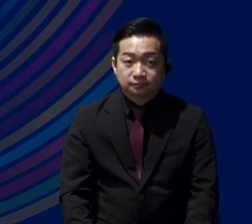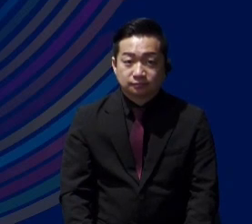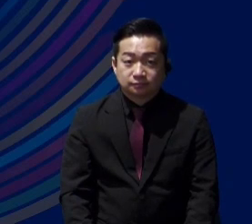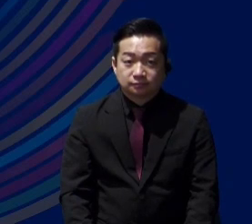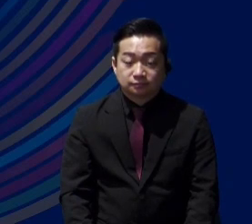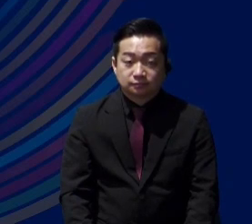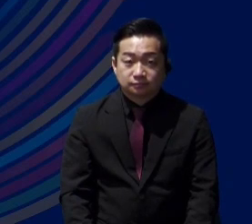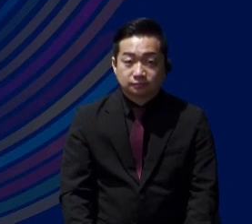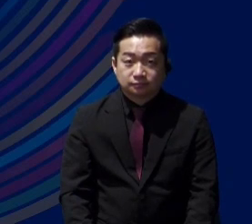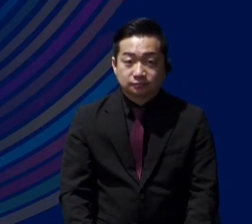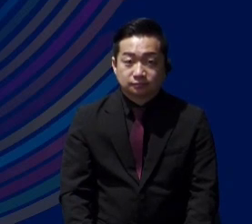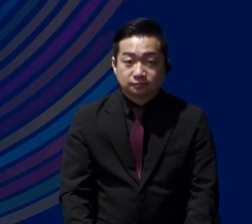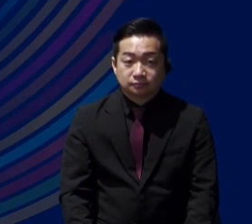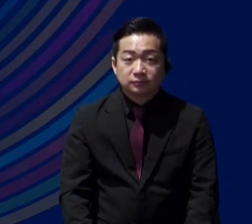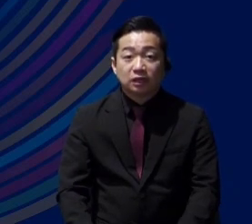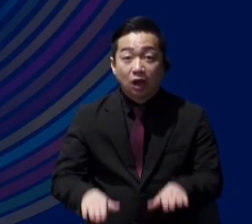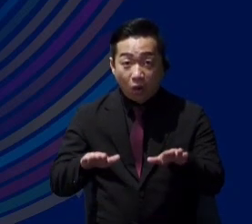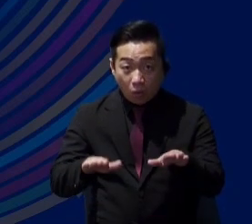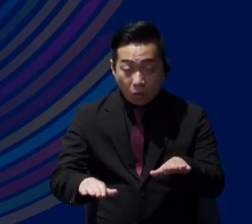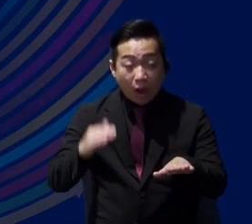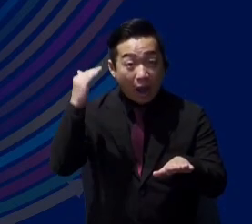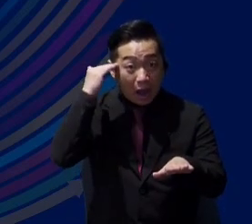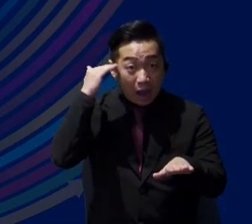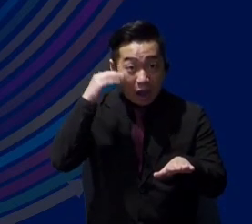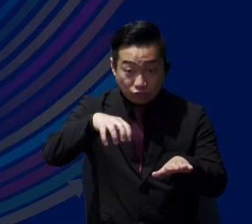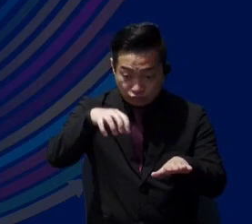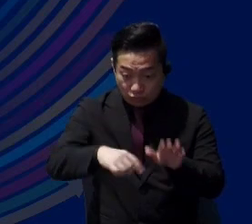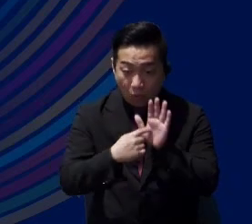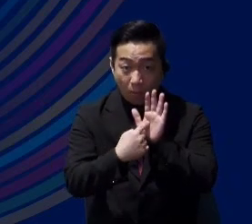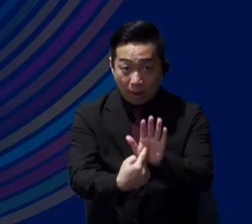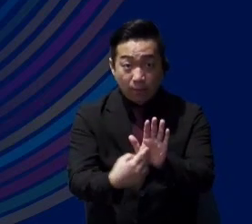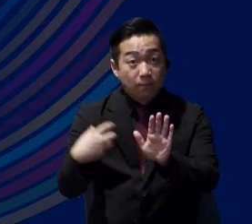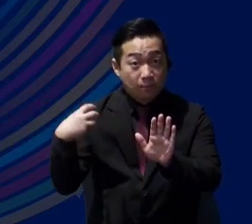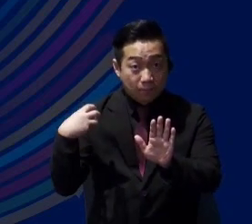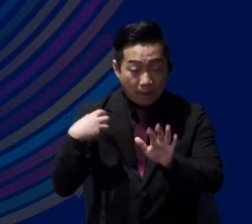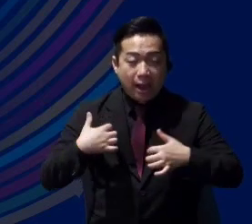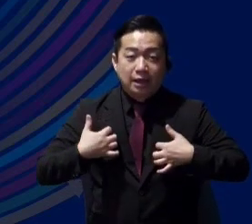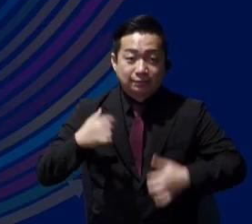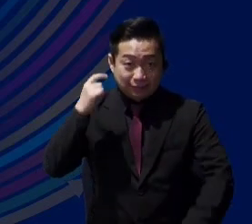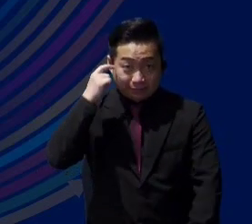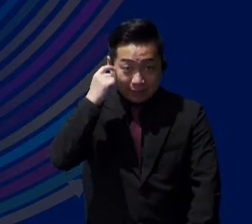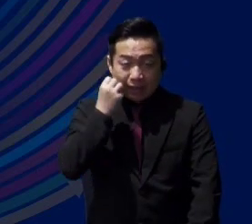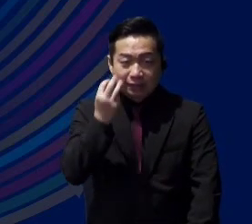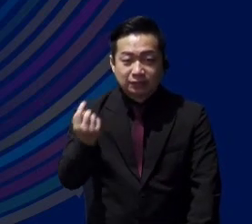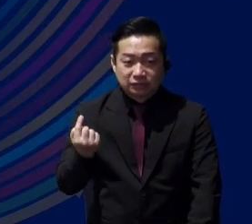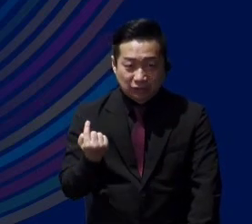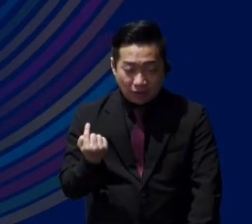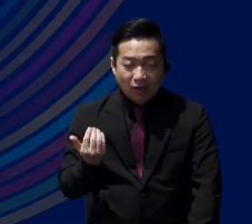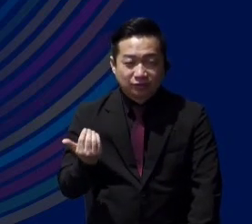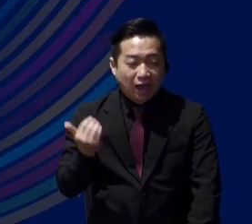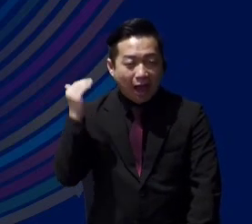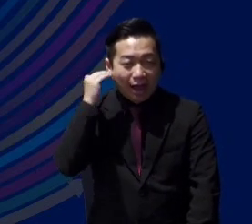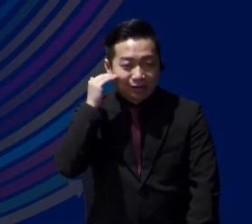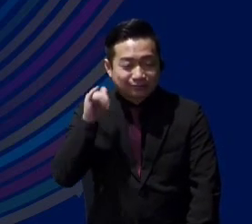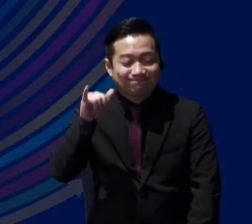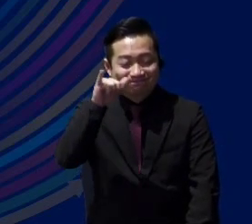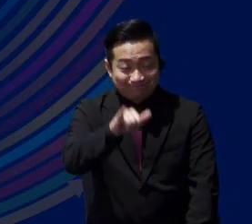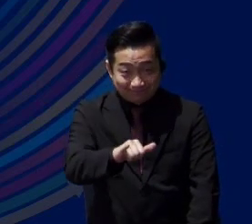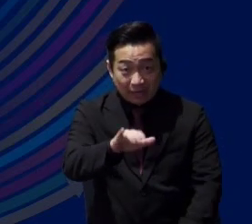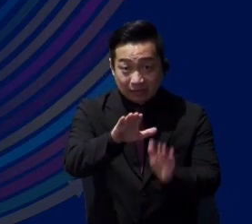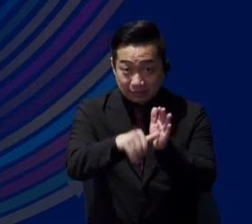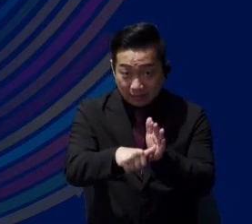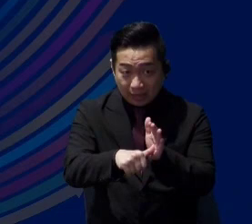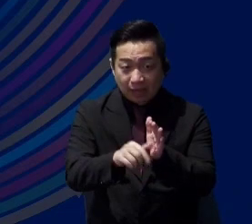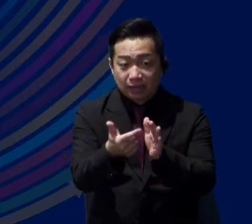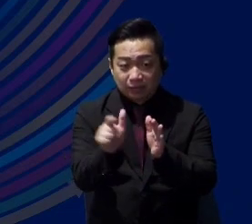was in Korea, and then I had some discussion, and again, I will have some